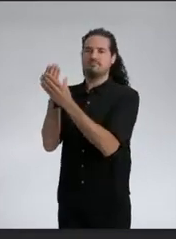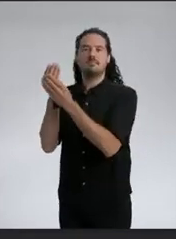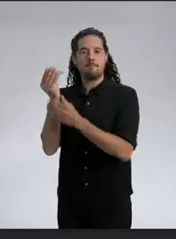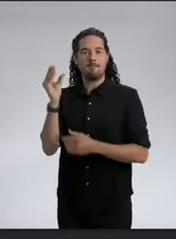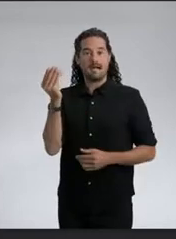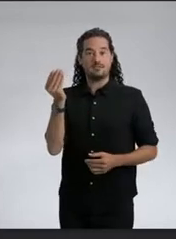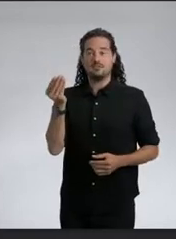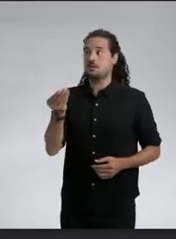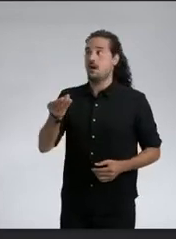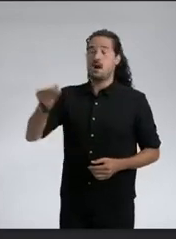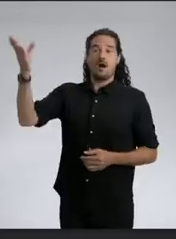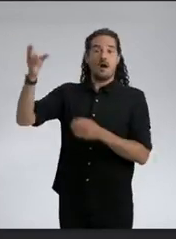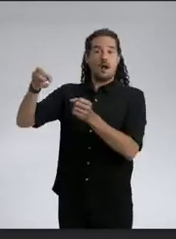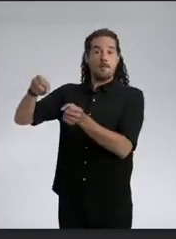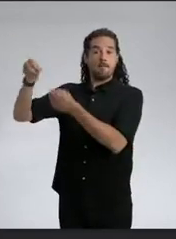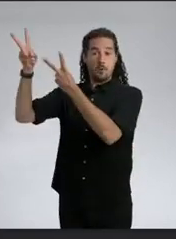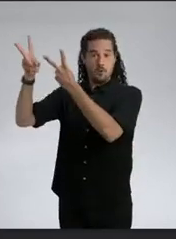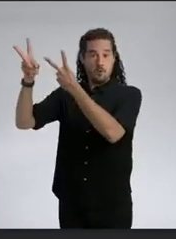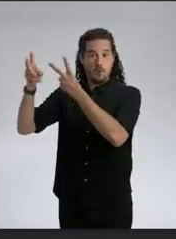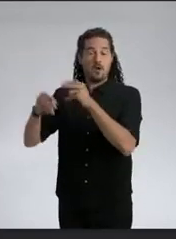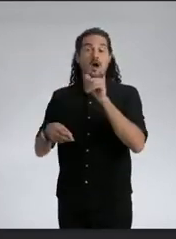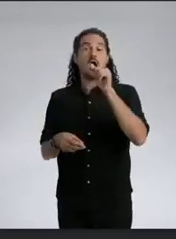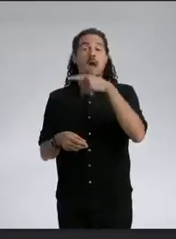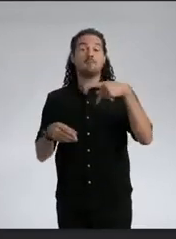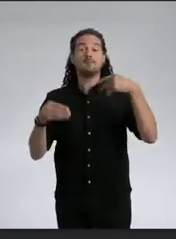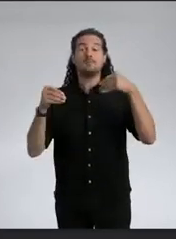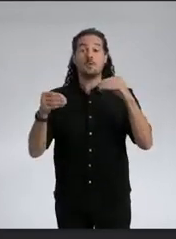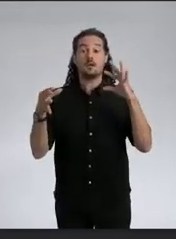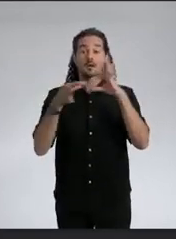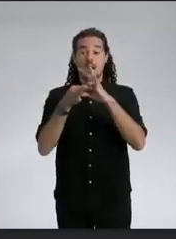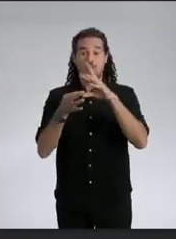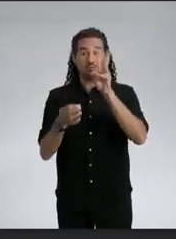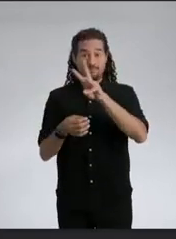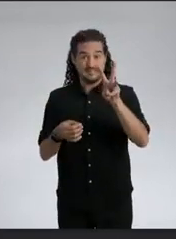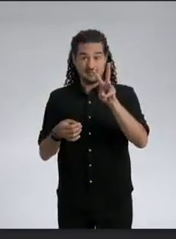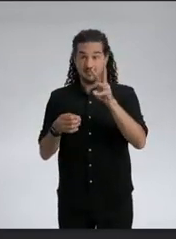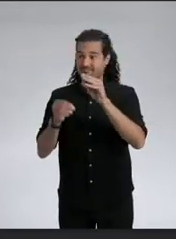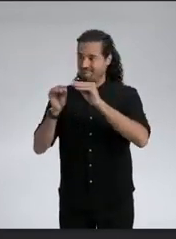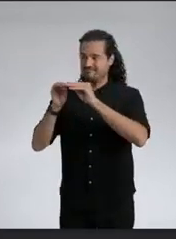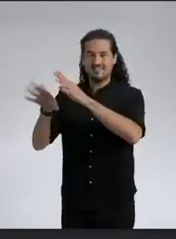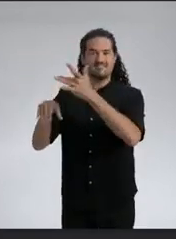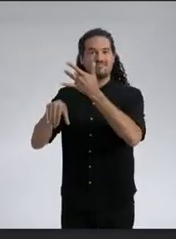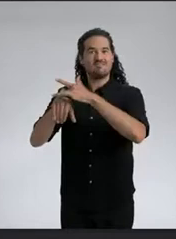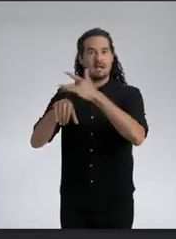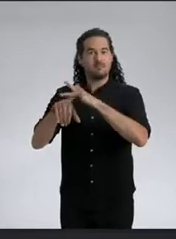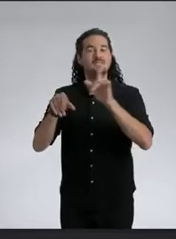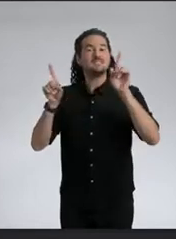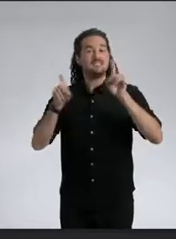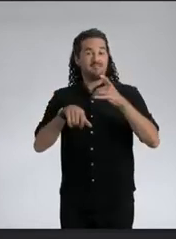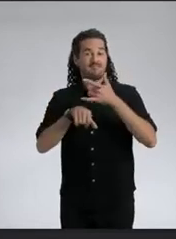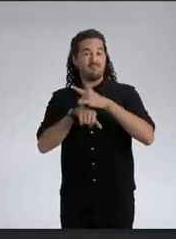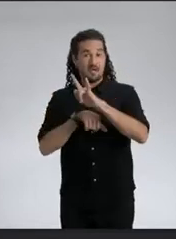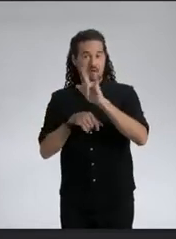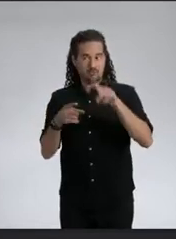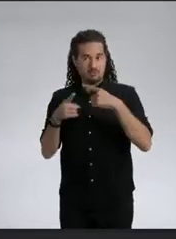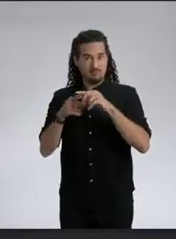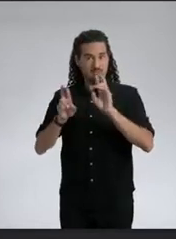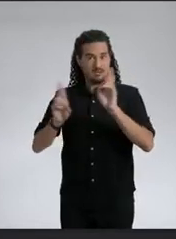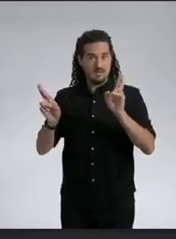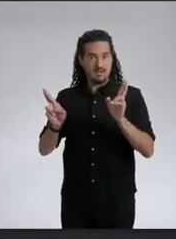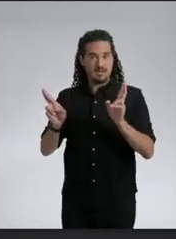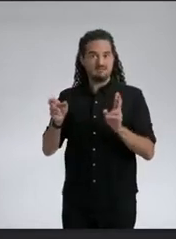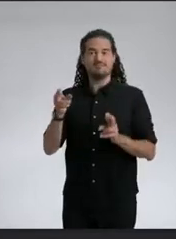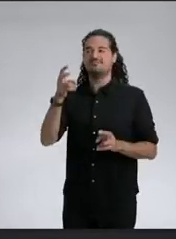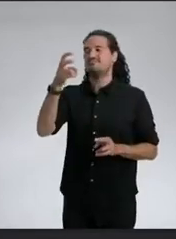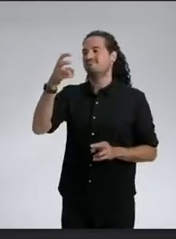then hop over to the App Store Connect website and make my app available via TestFlight. And when it's ready, submit it to the App Store and share